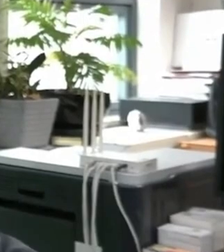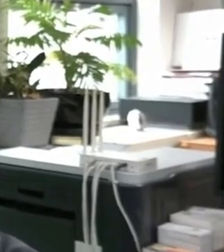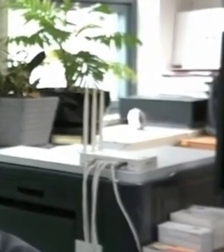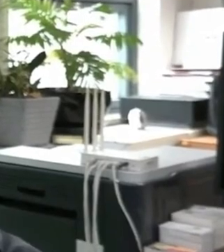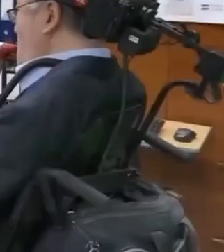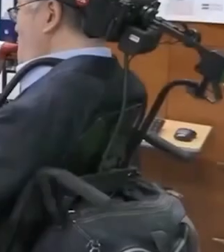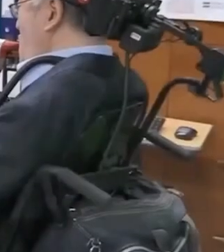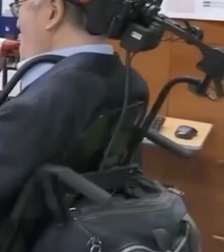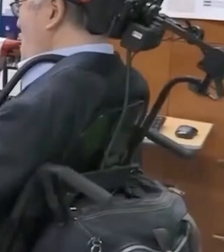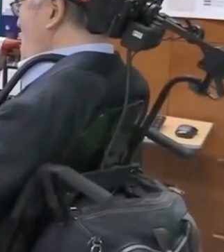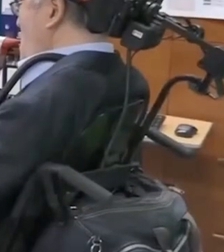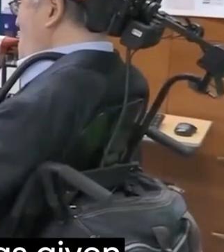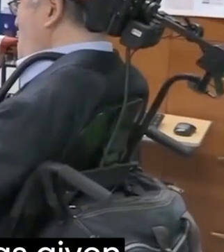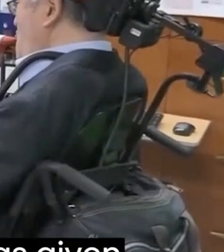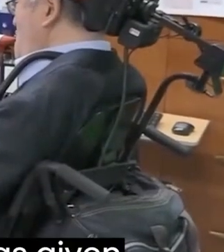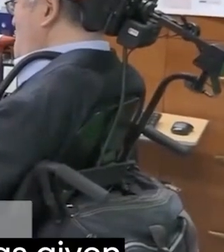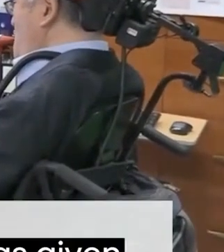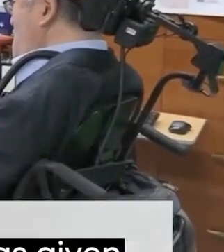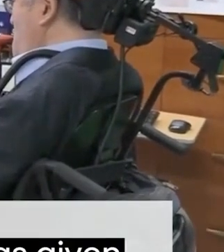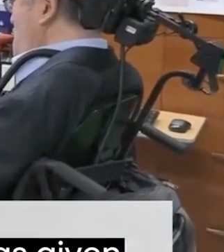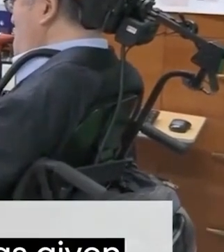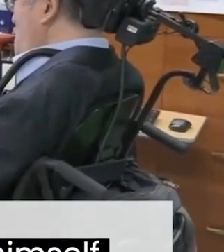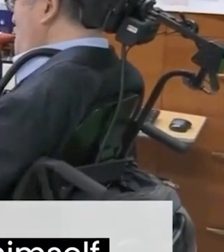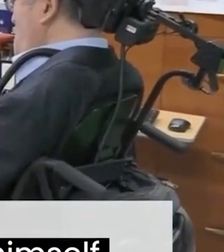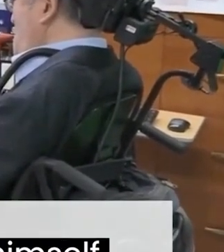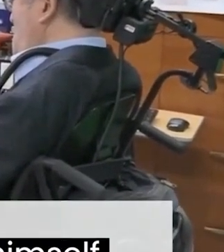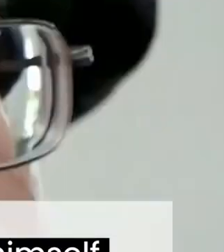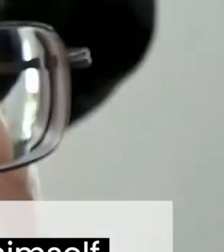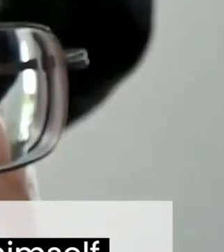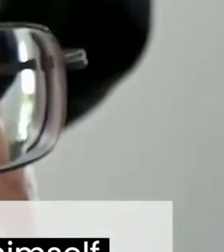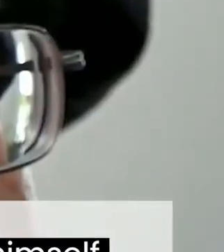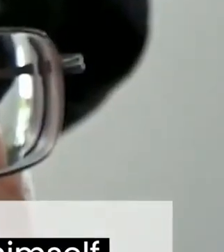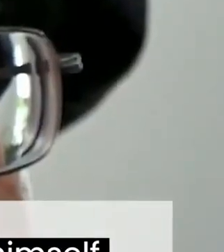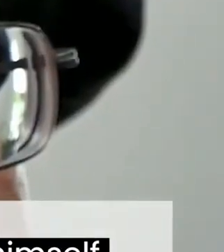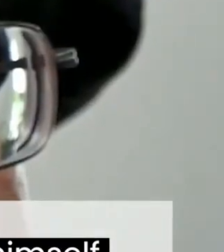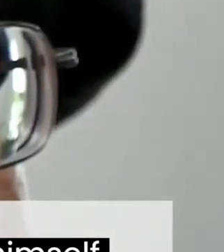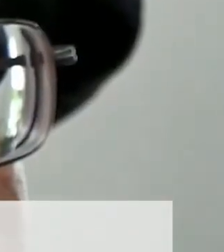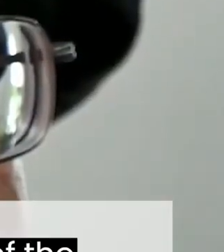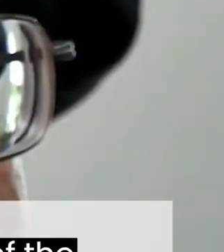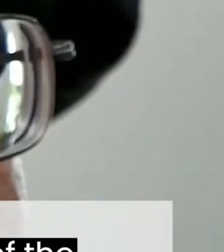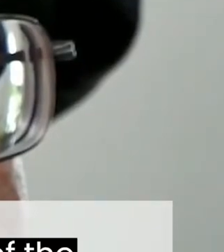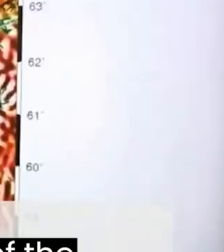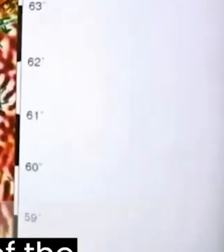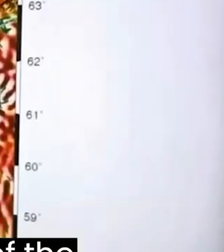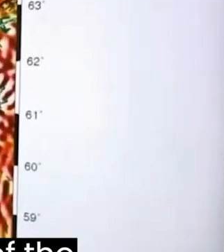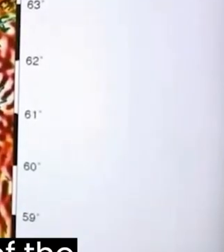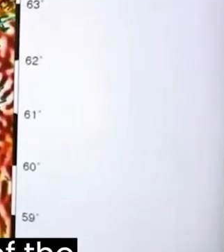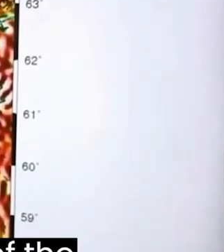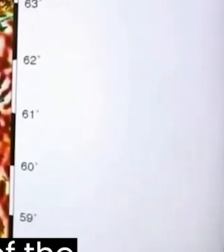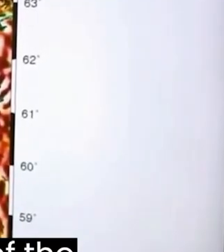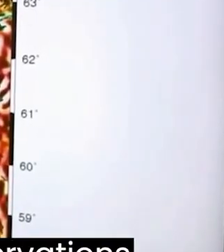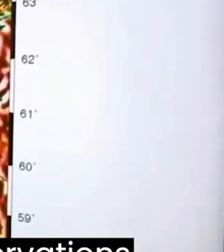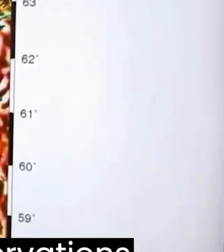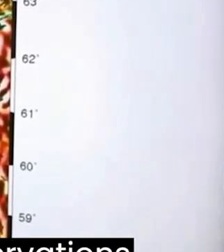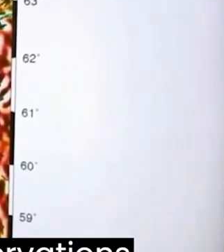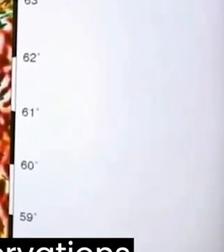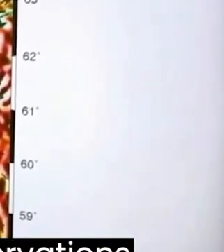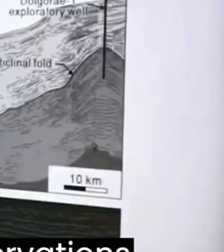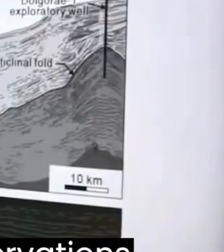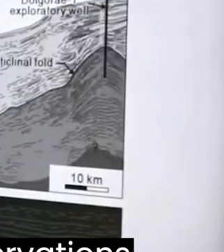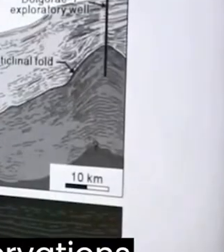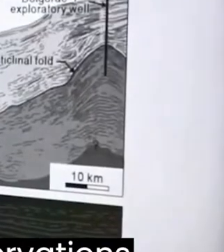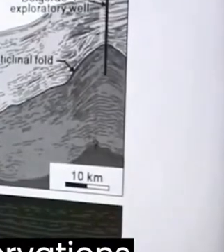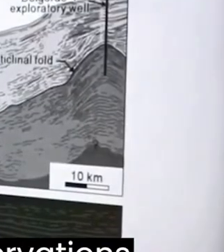life. The professor says the accident has given him more chances to challenge himself. His goal is to solve the secrets of the Earth